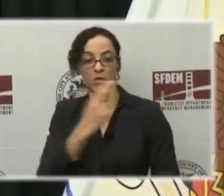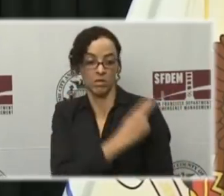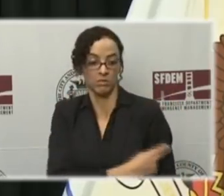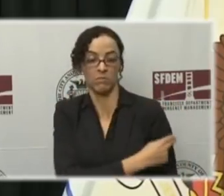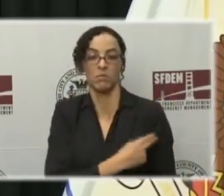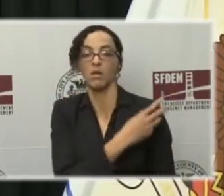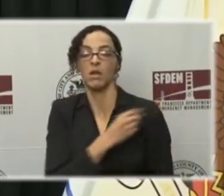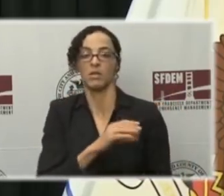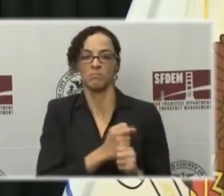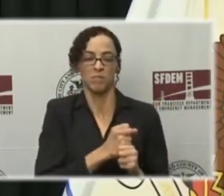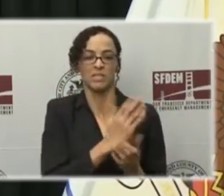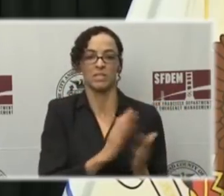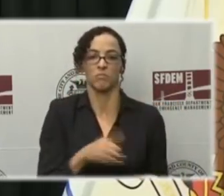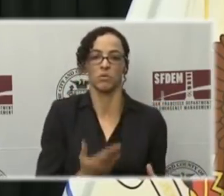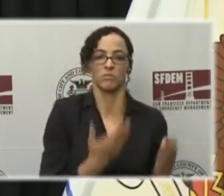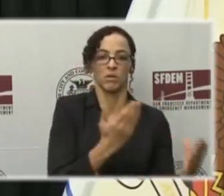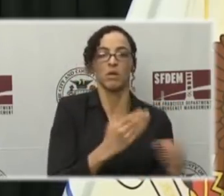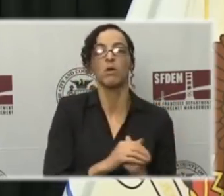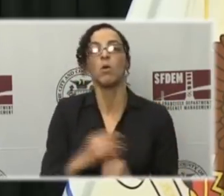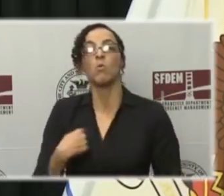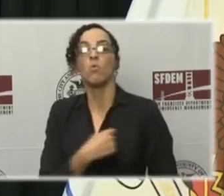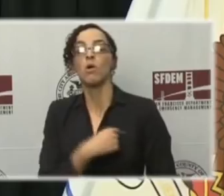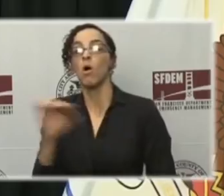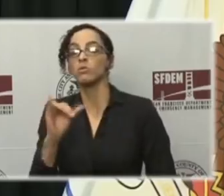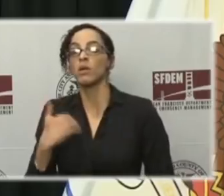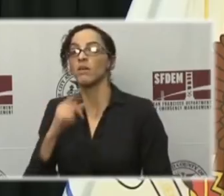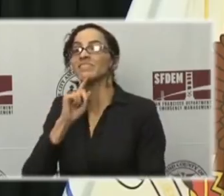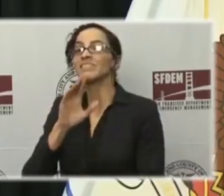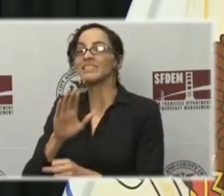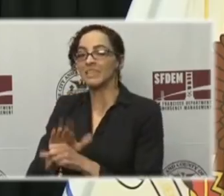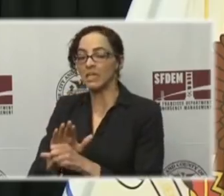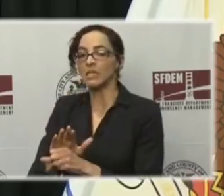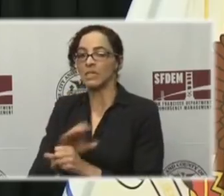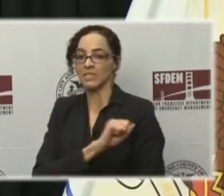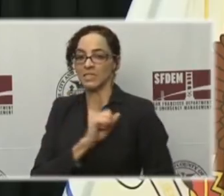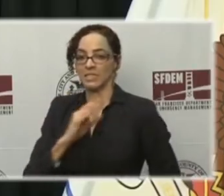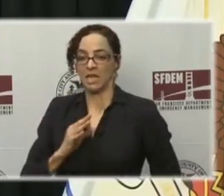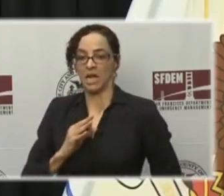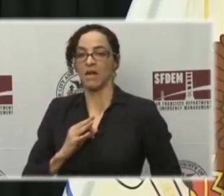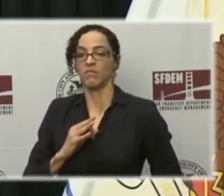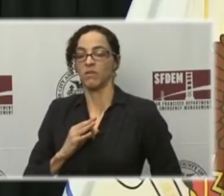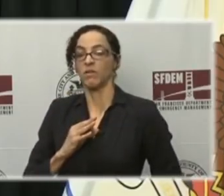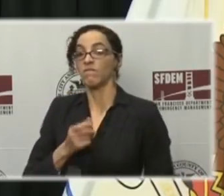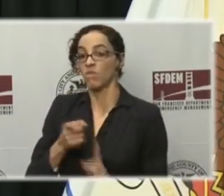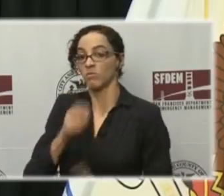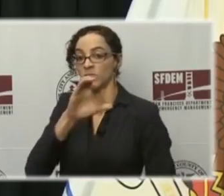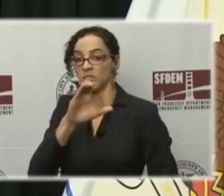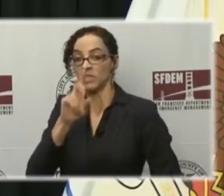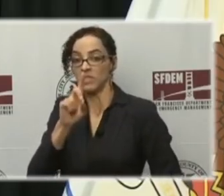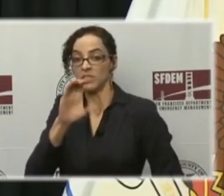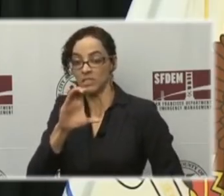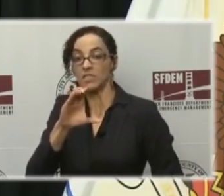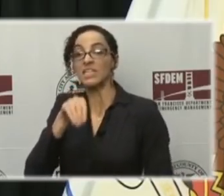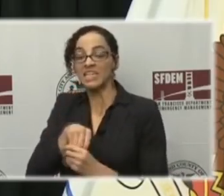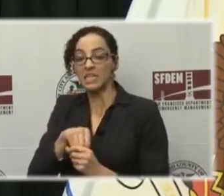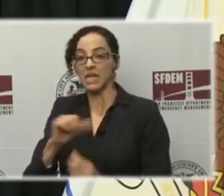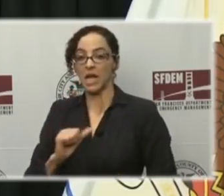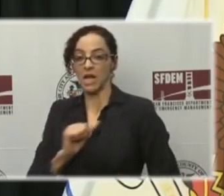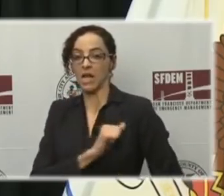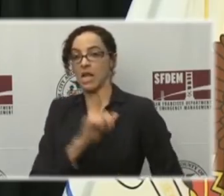member at the CDC in Atlanta to help monitor and facilitate the situation specifically at Laguna